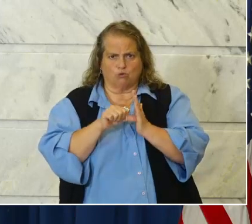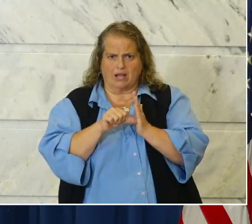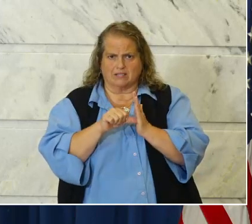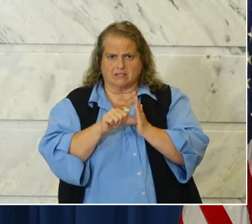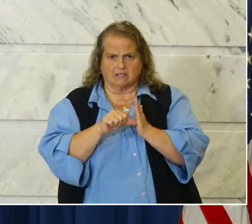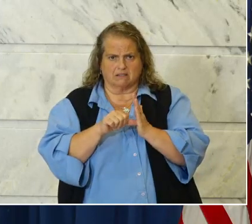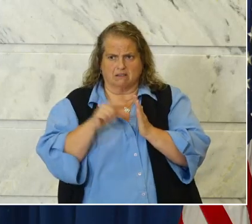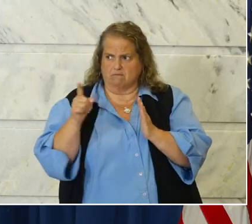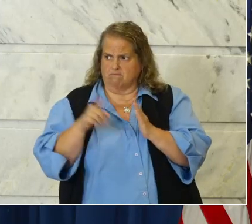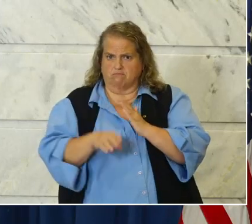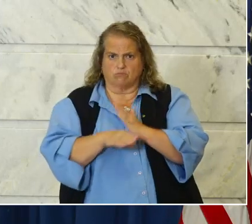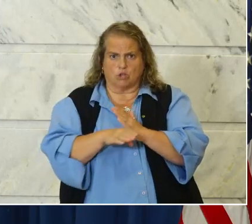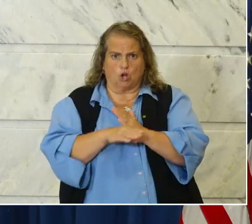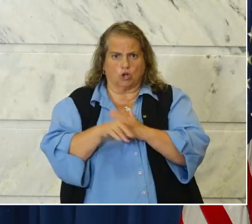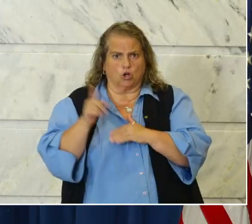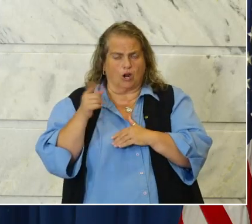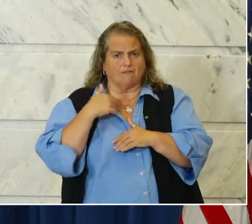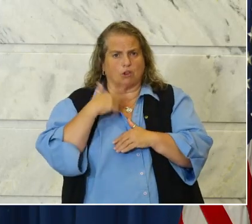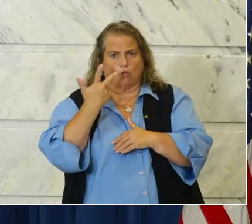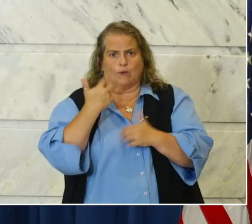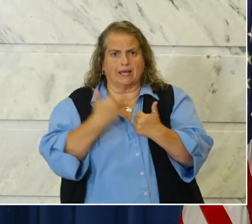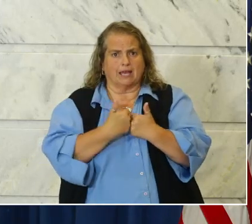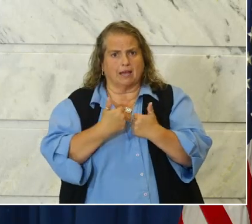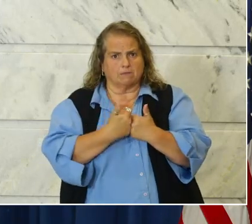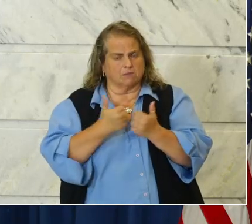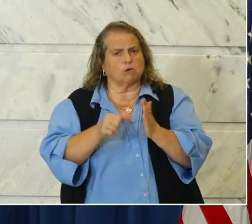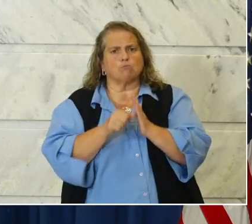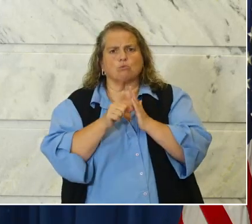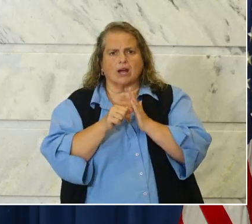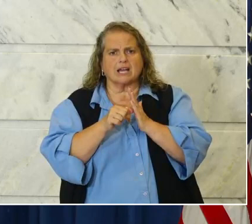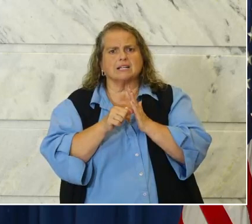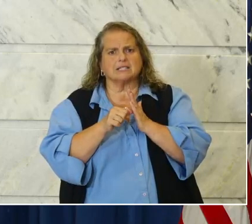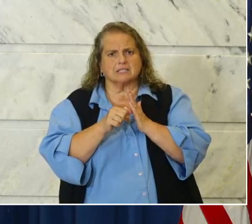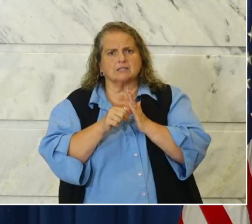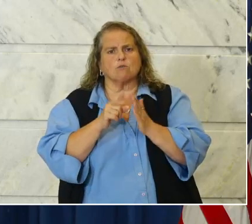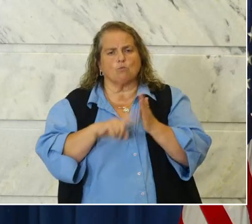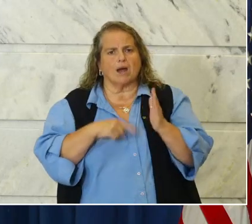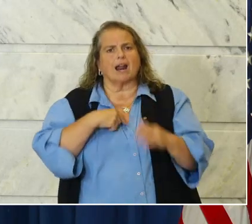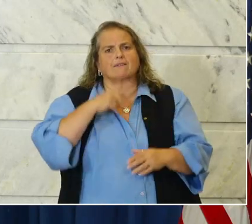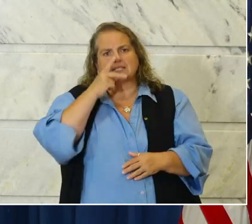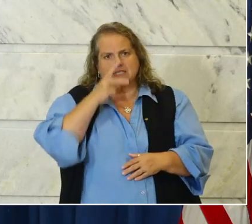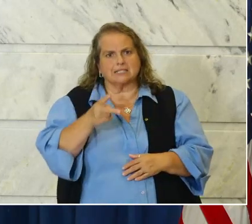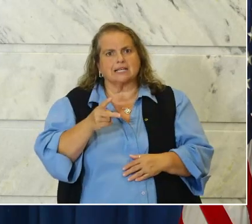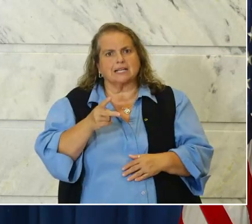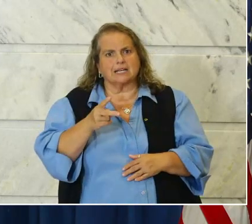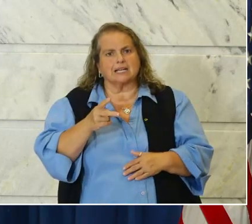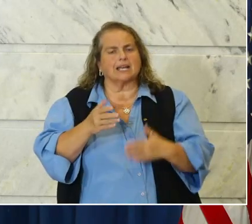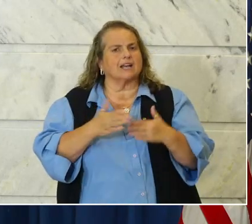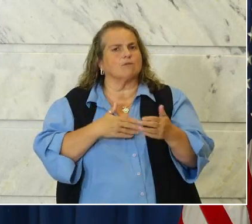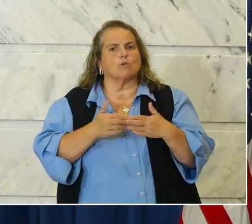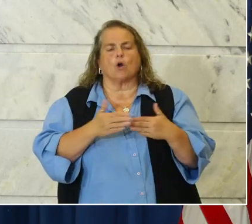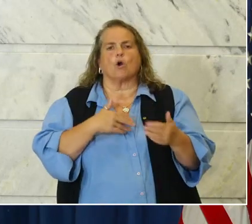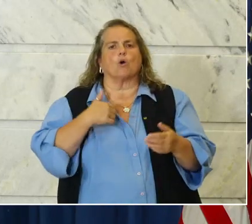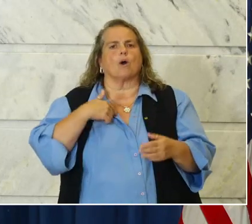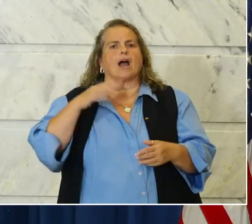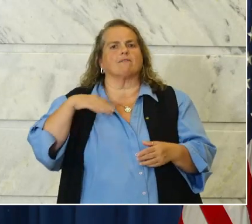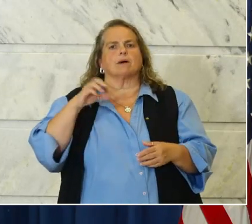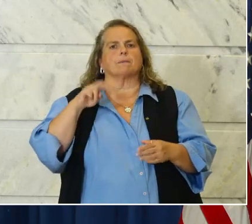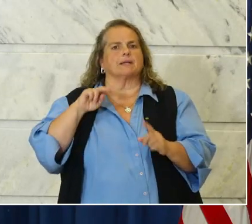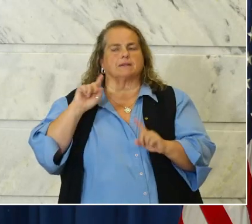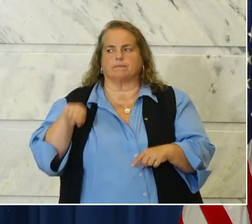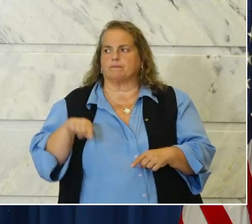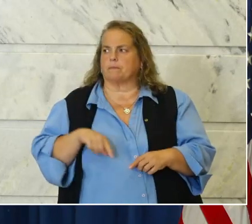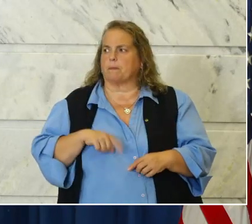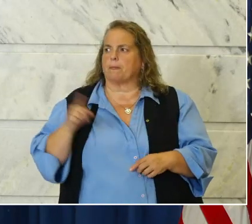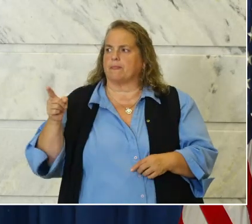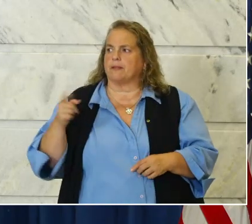games, and we've been impressed. I've been impressed in what I have seen, even though I haven't been there. Some of the